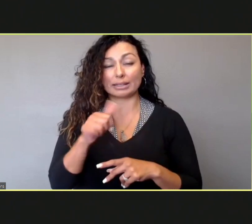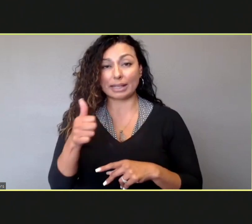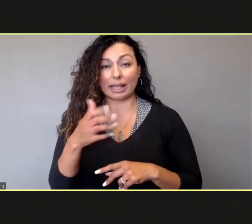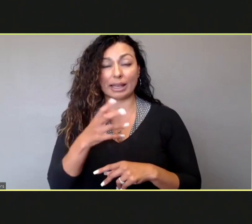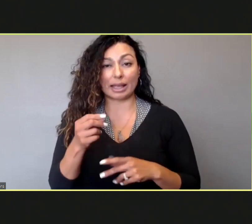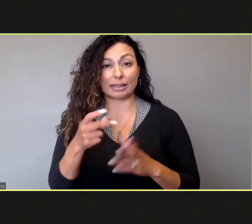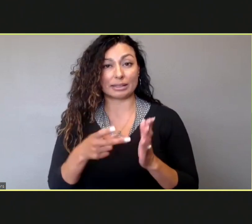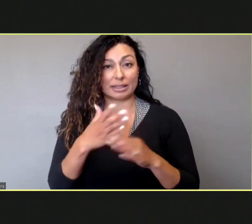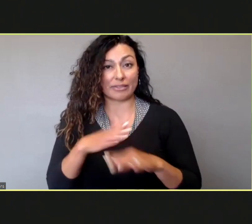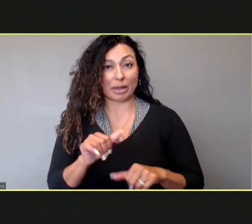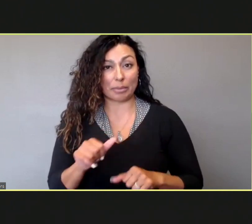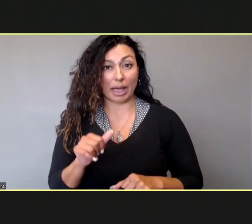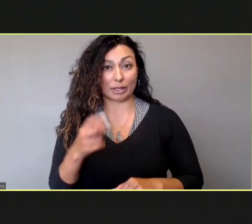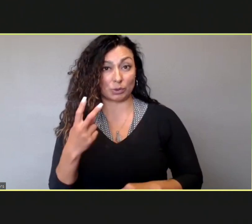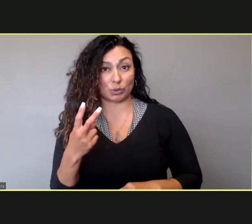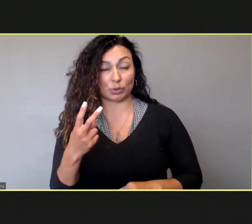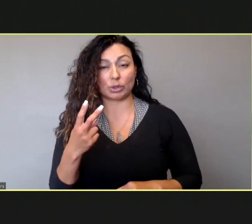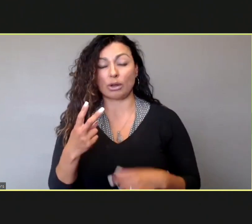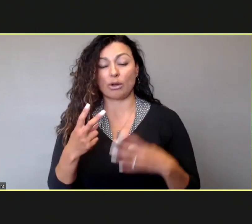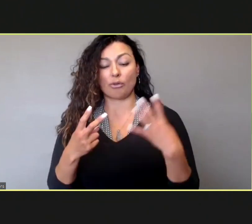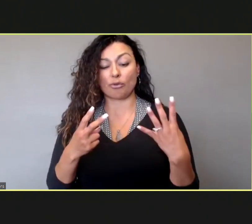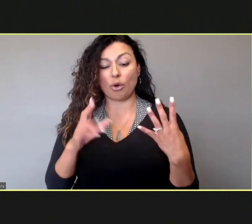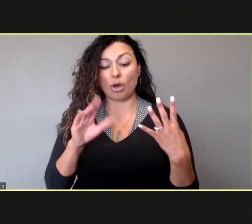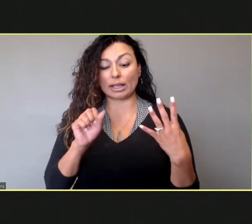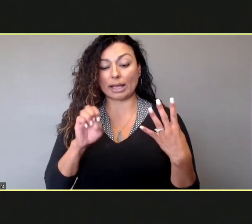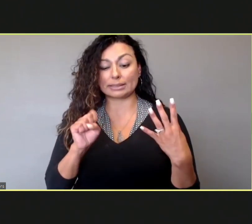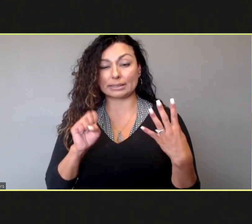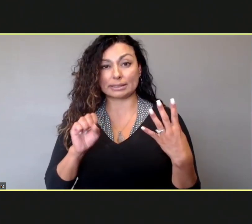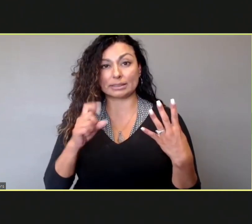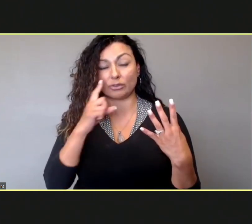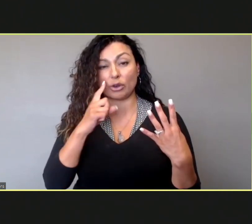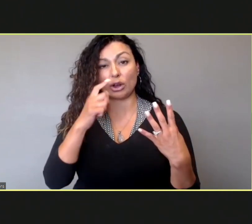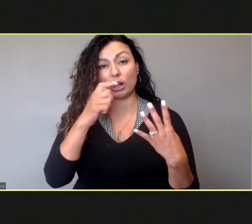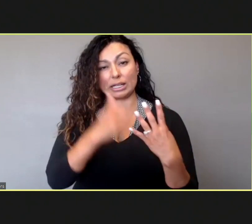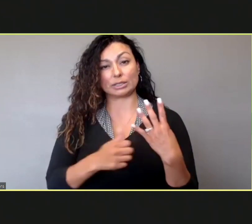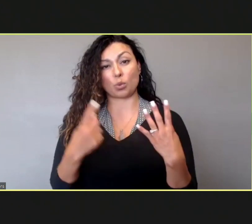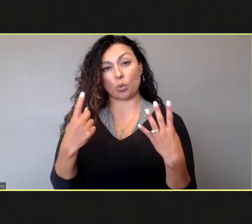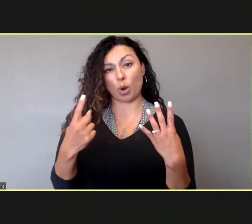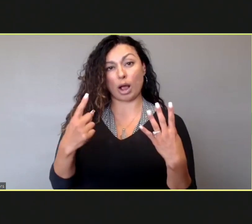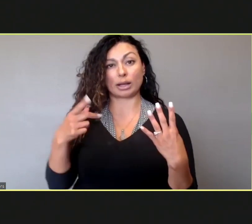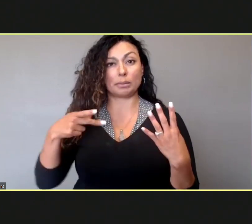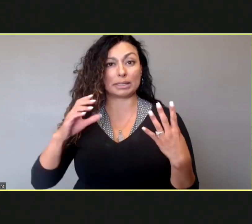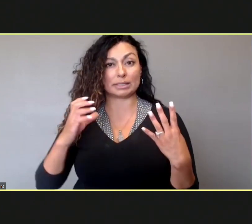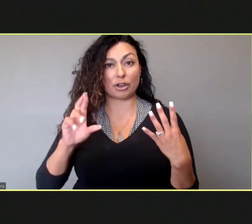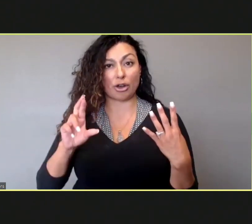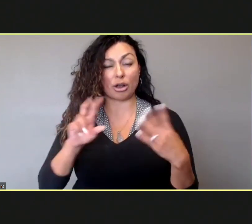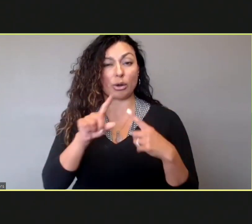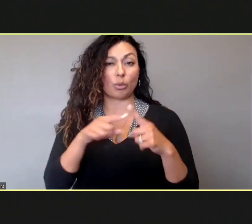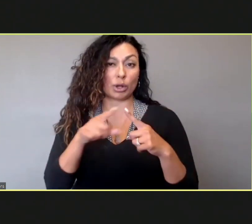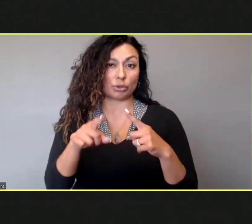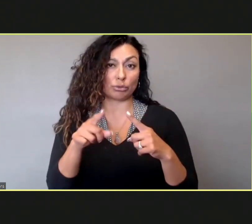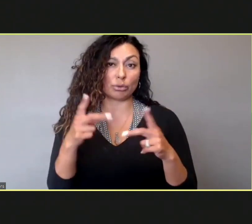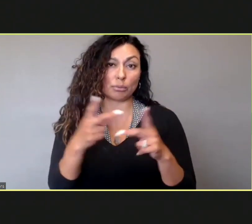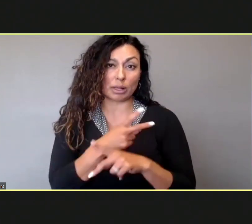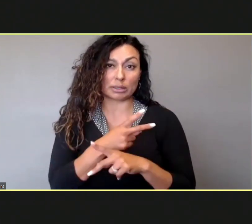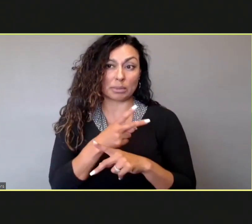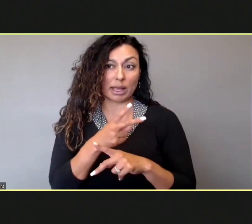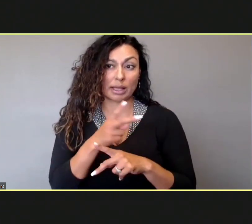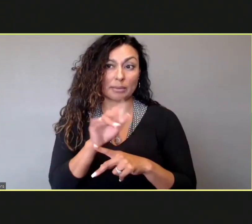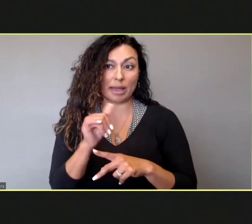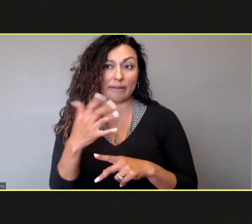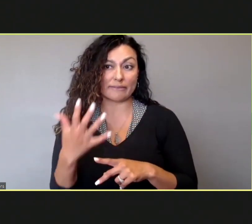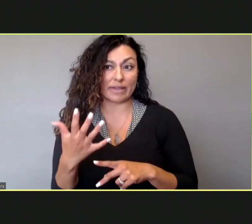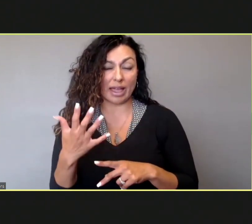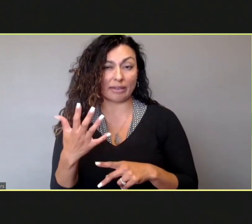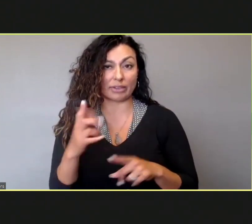is 4 cases for every 1 PCR, and when you multiply by 5. So. But I think